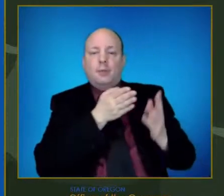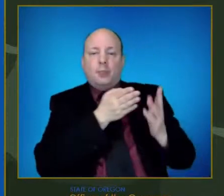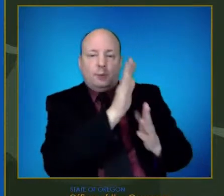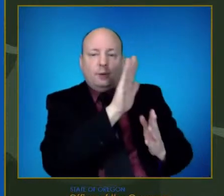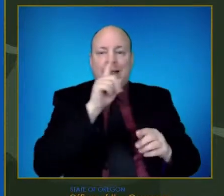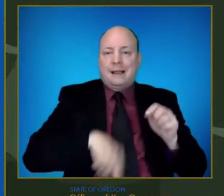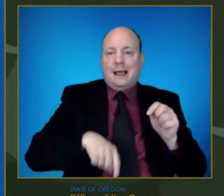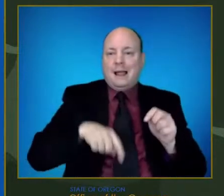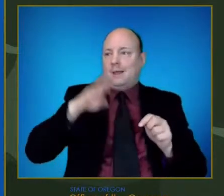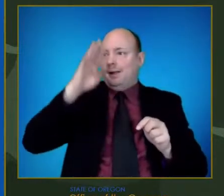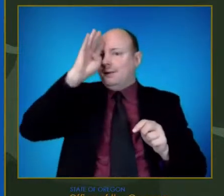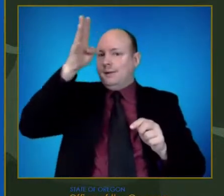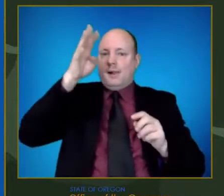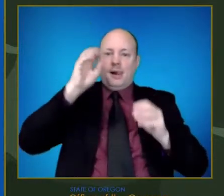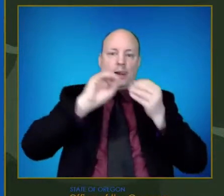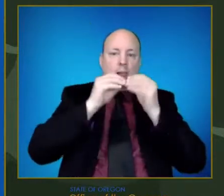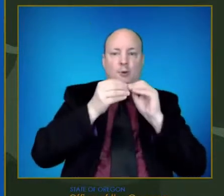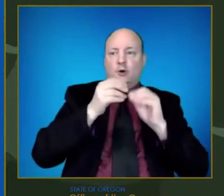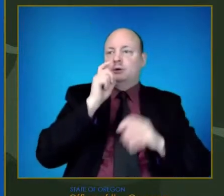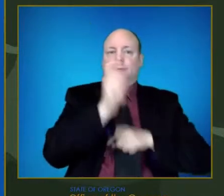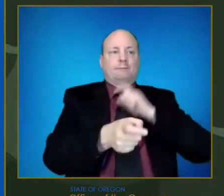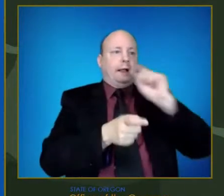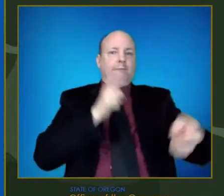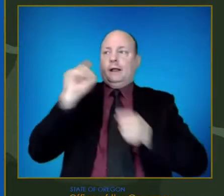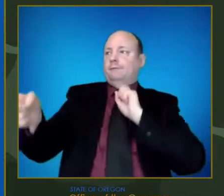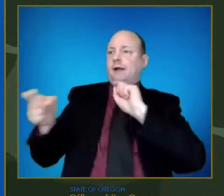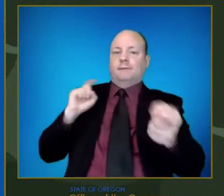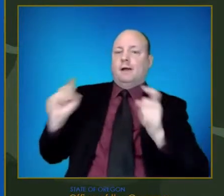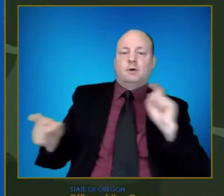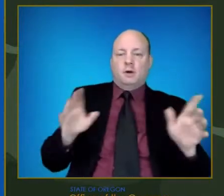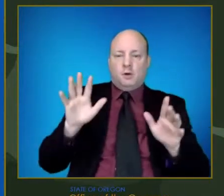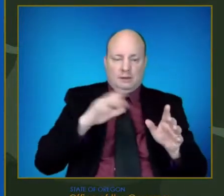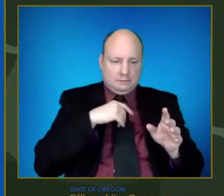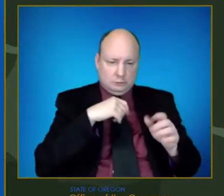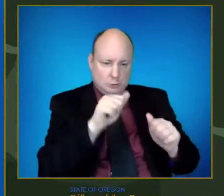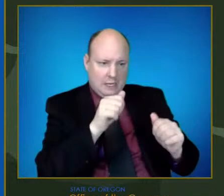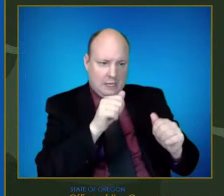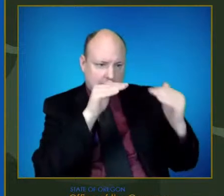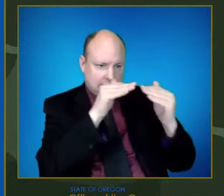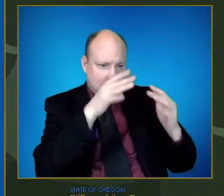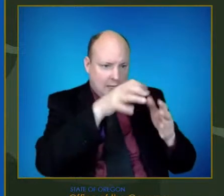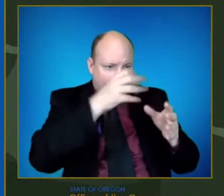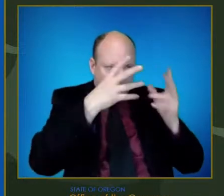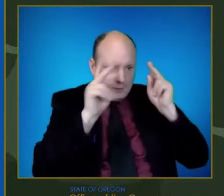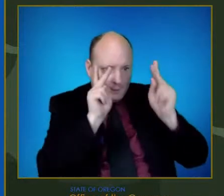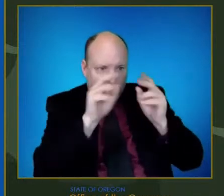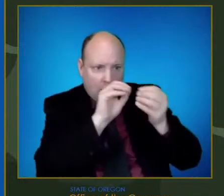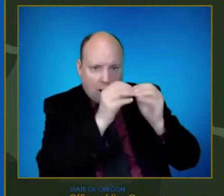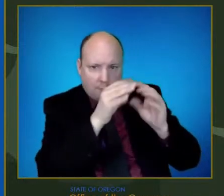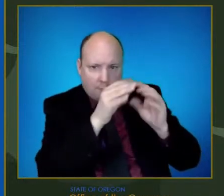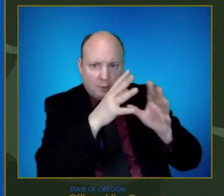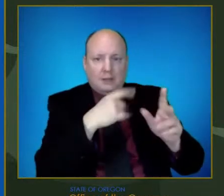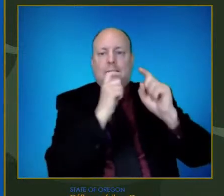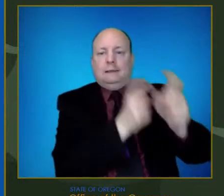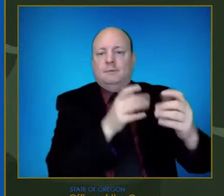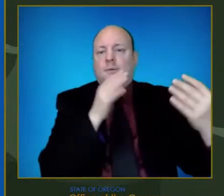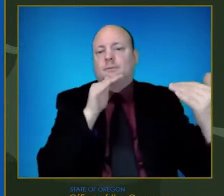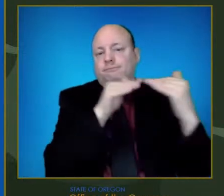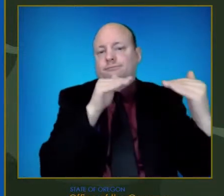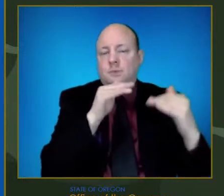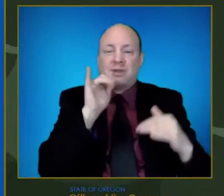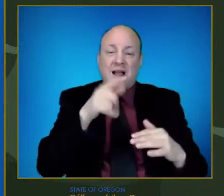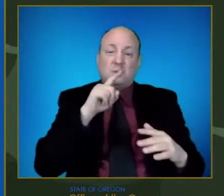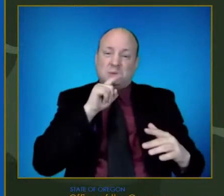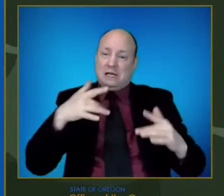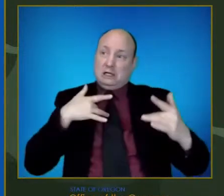out is it going the way that we think it should. That said, we're concerned about the number of doses that we're receiving, and